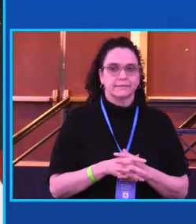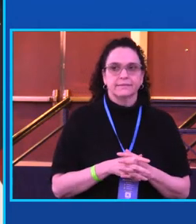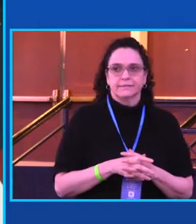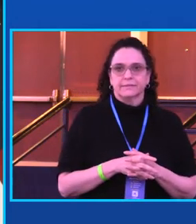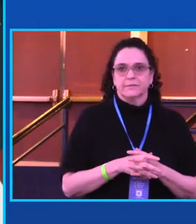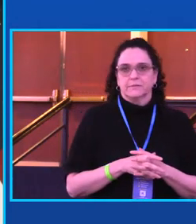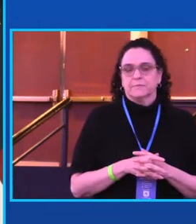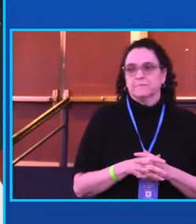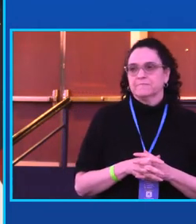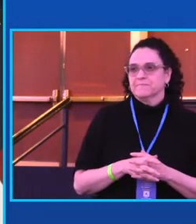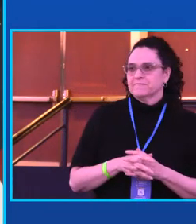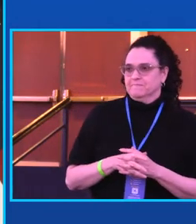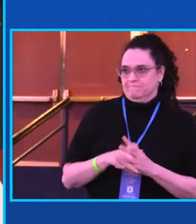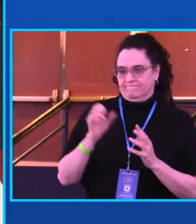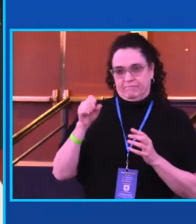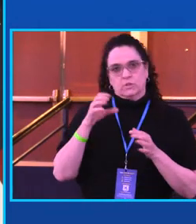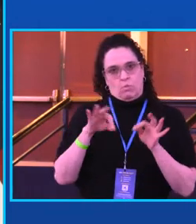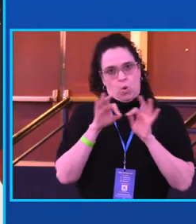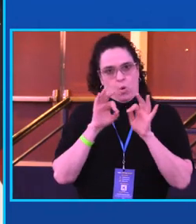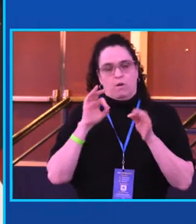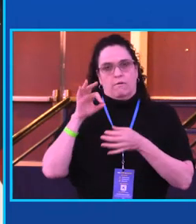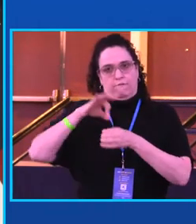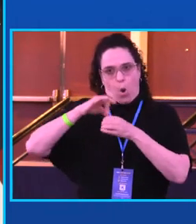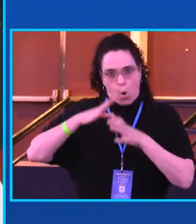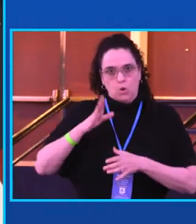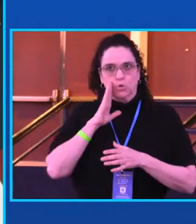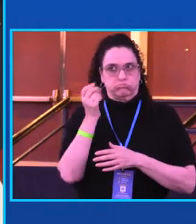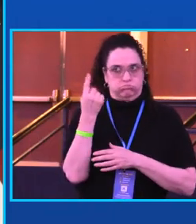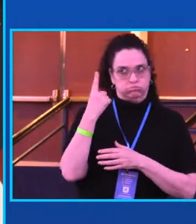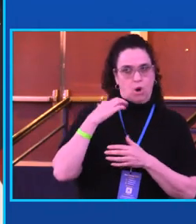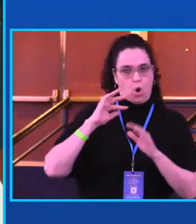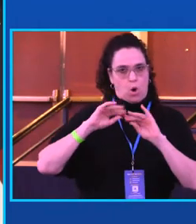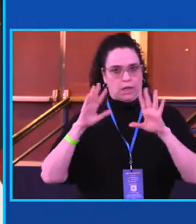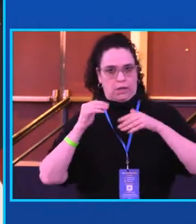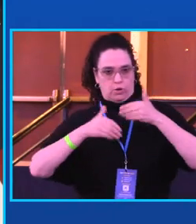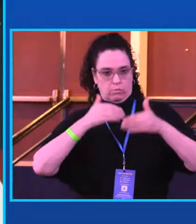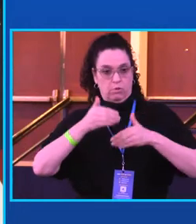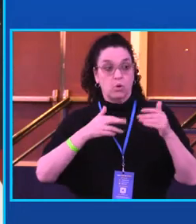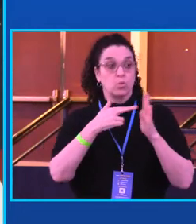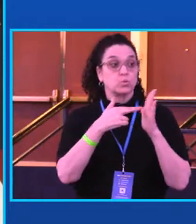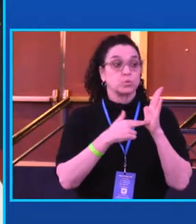Yes, that is important. The Rules and Bylaws Committee